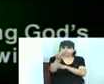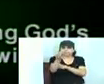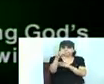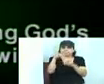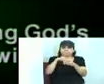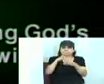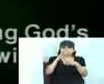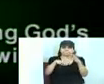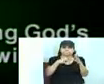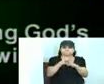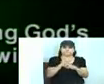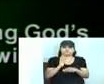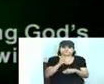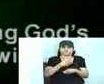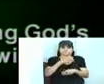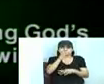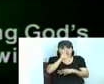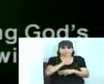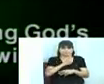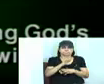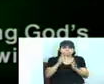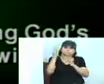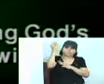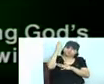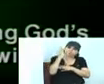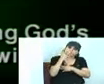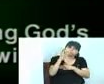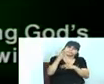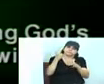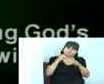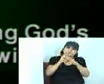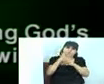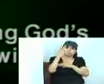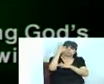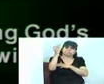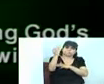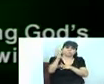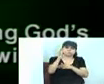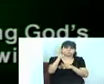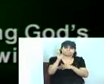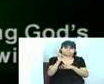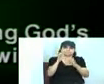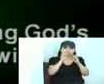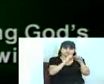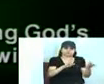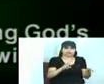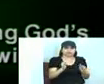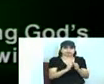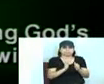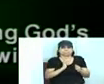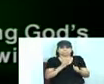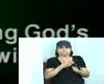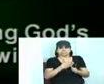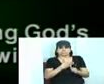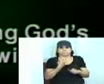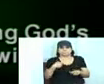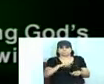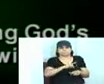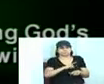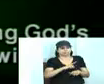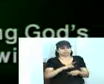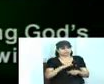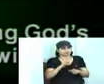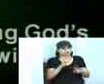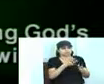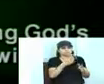world. Our God, who is gracious, sends us out to be a blessing. With our hearts, we will